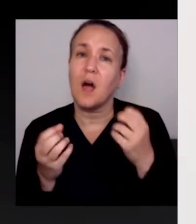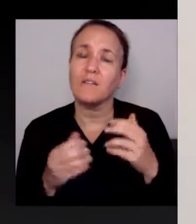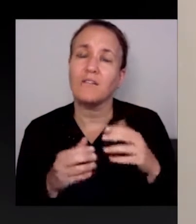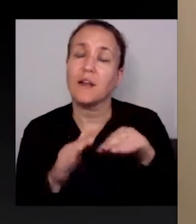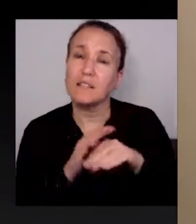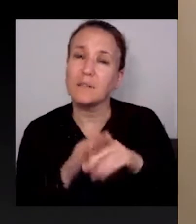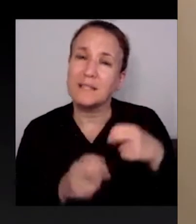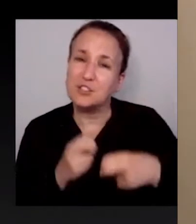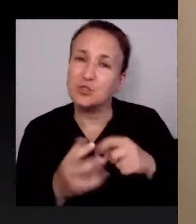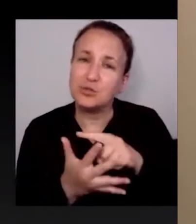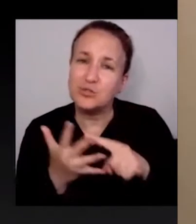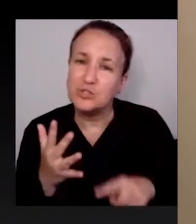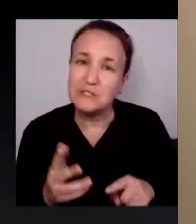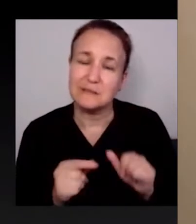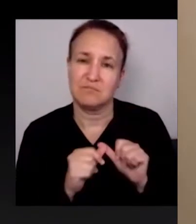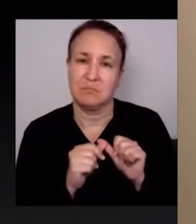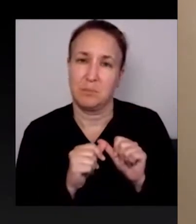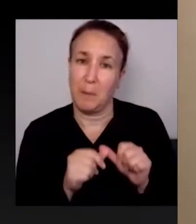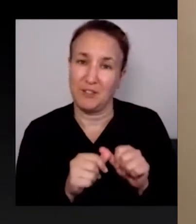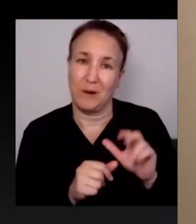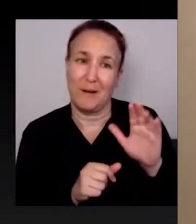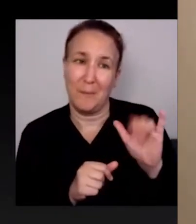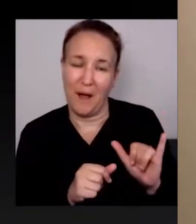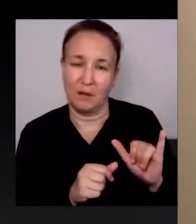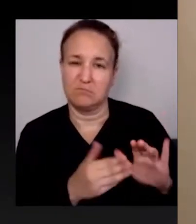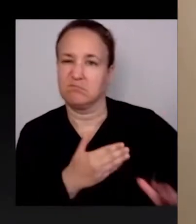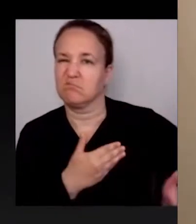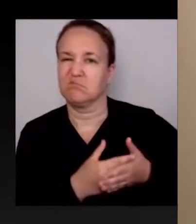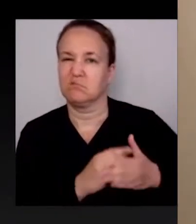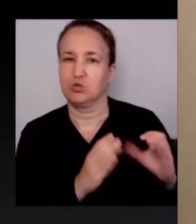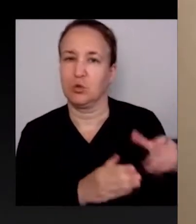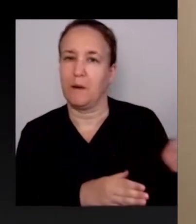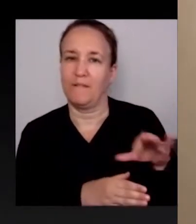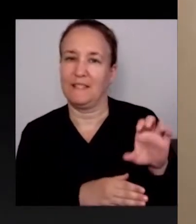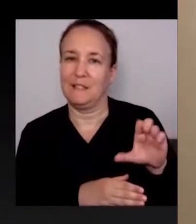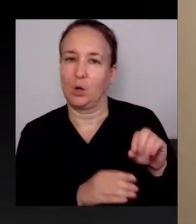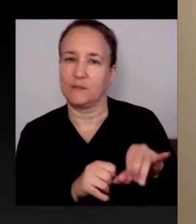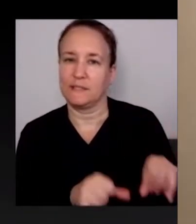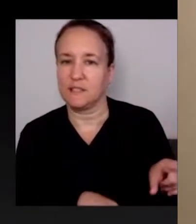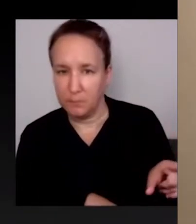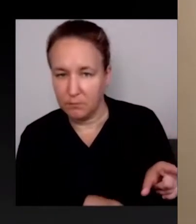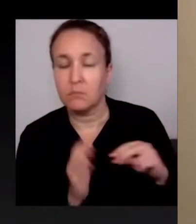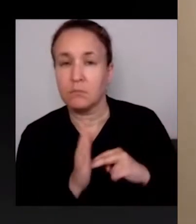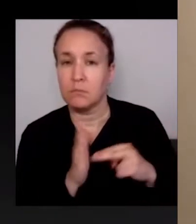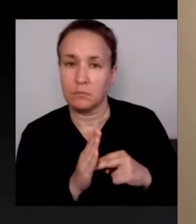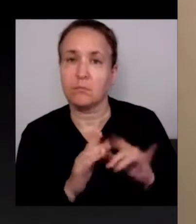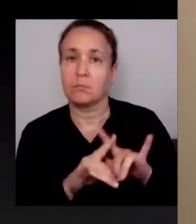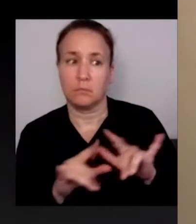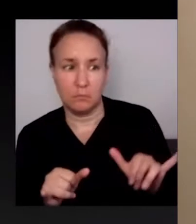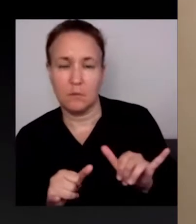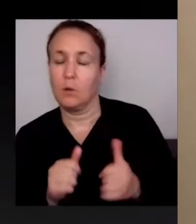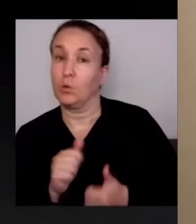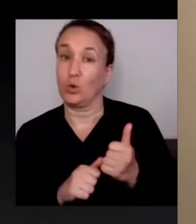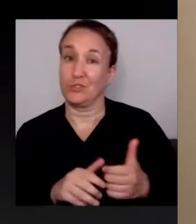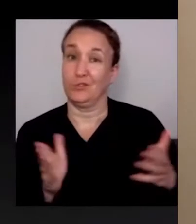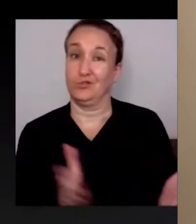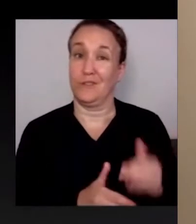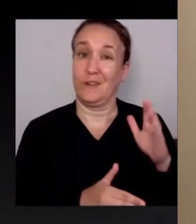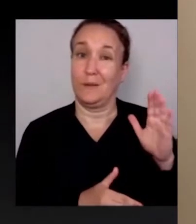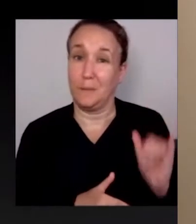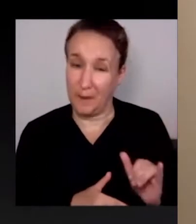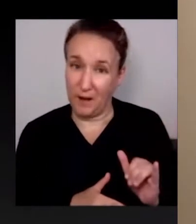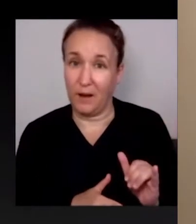been perpetuated by a closed-off peripherals ecosystem, which in turn is largely driven by the attempt to regulate